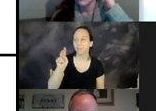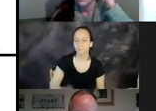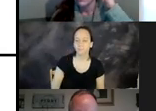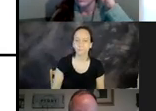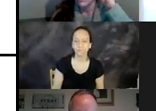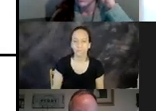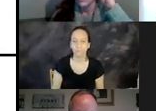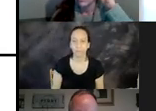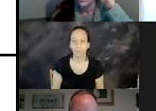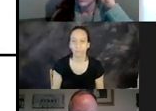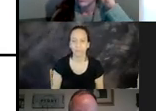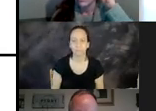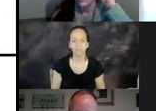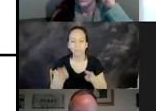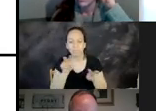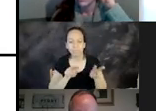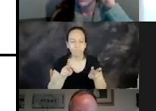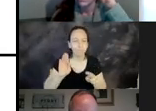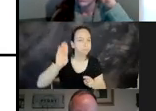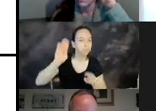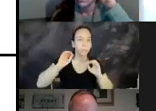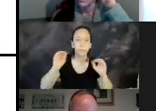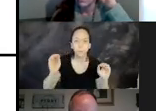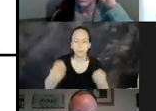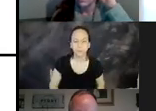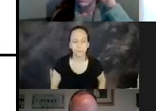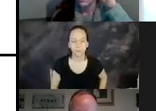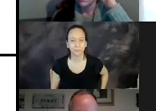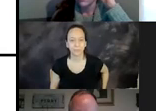I don't see any hands raised. And